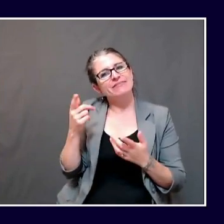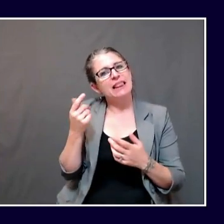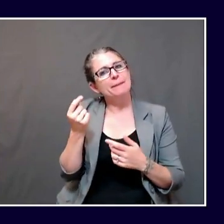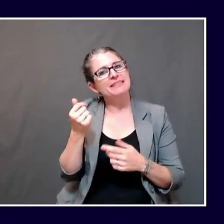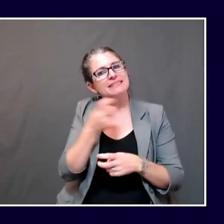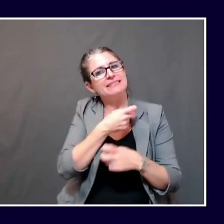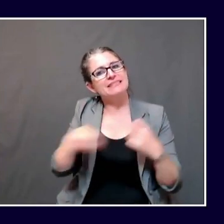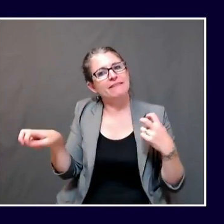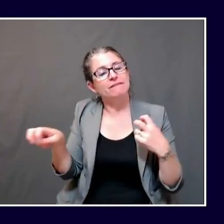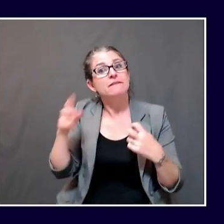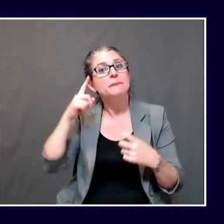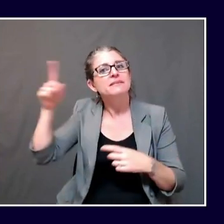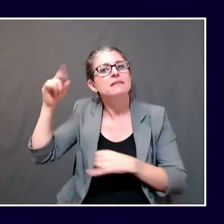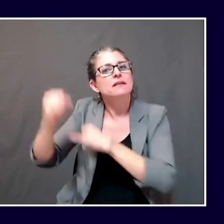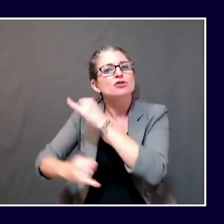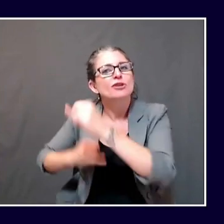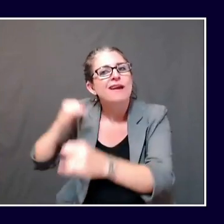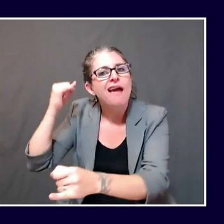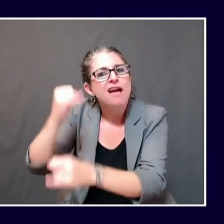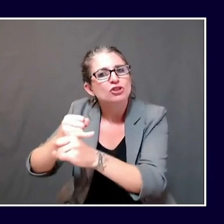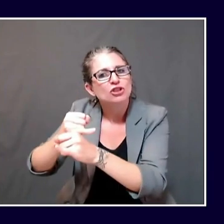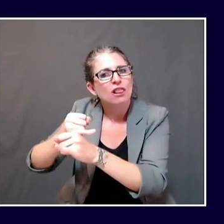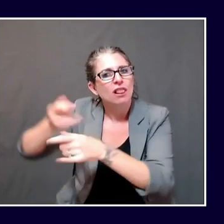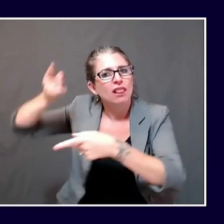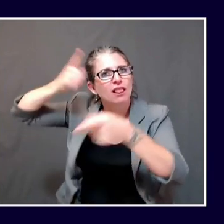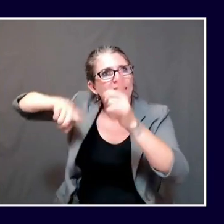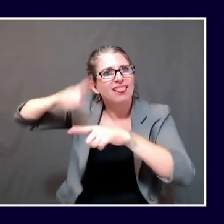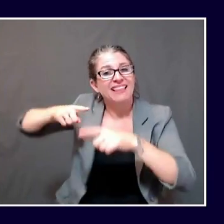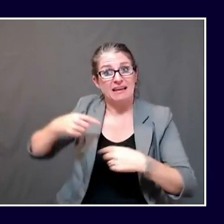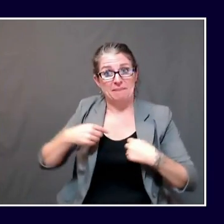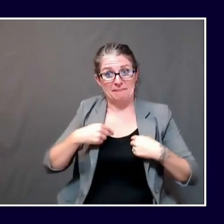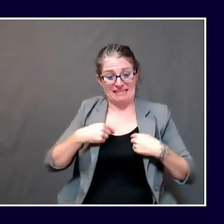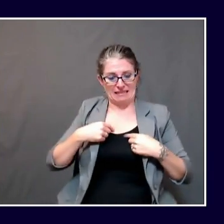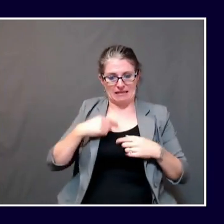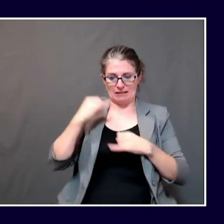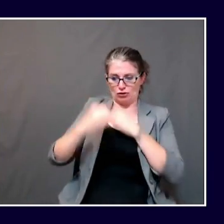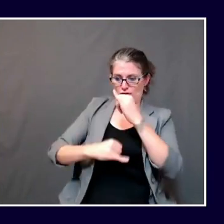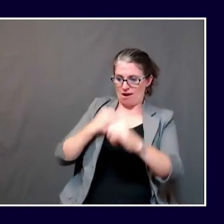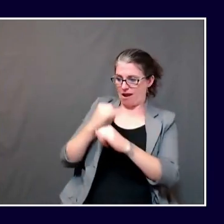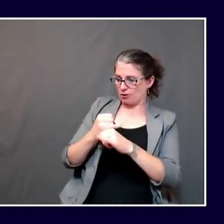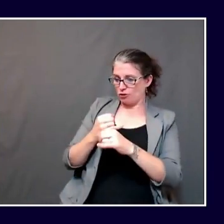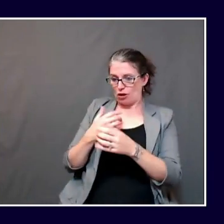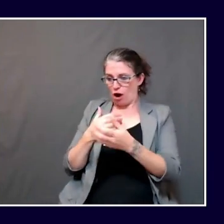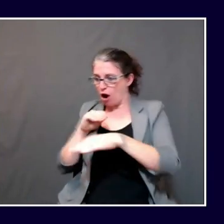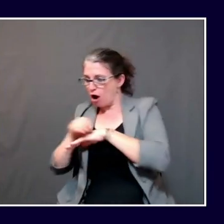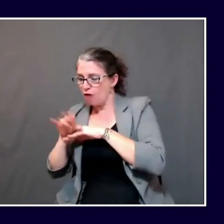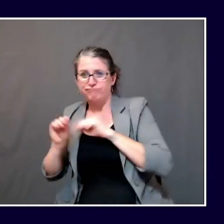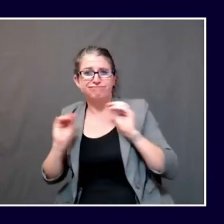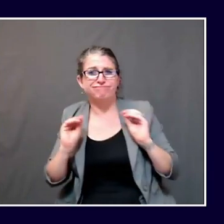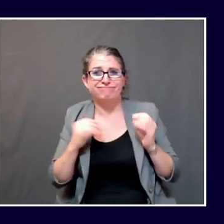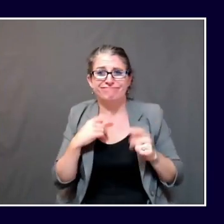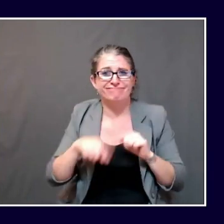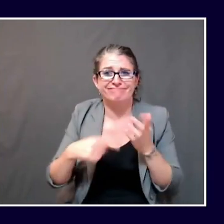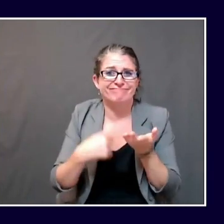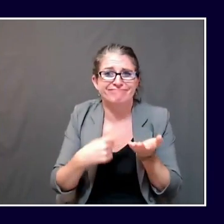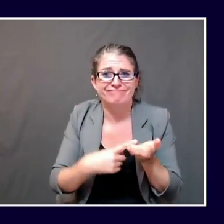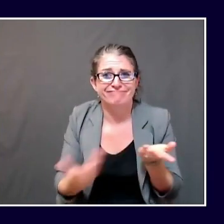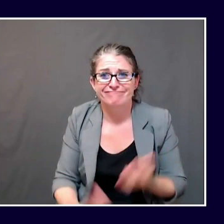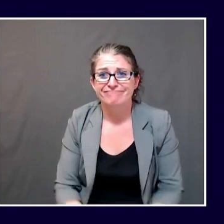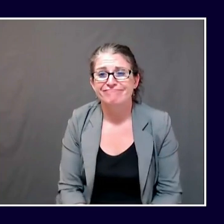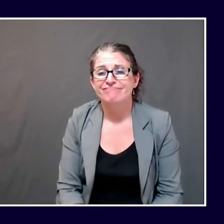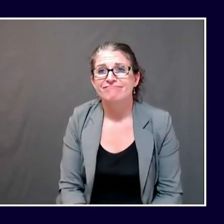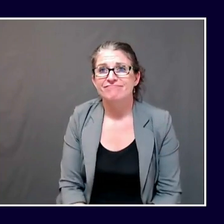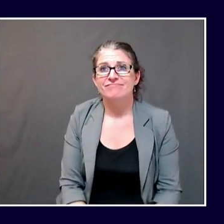We will turn next to Brian Sullivan at WABI. Thank you, Dr. Shah. I have a question for you and for Commissioner